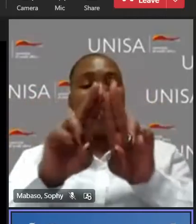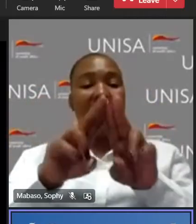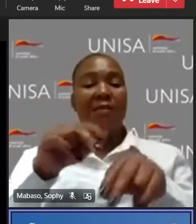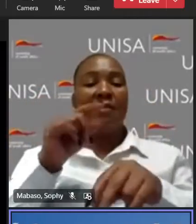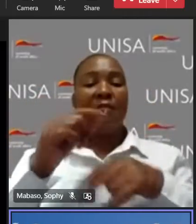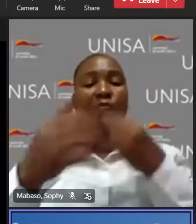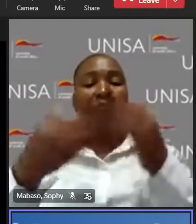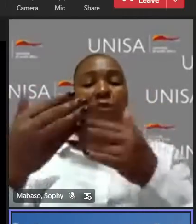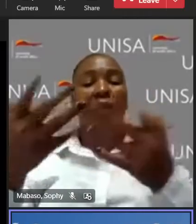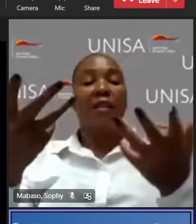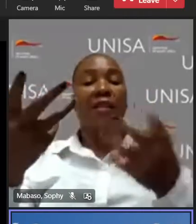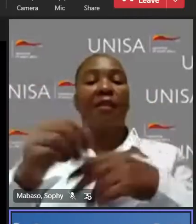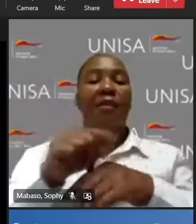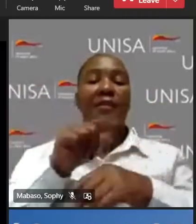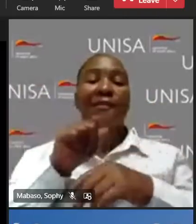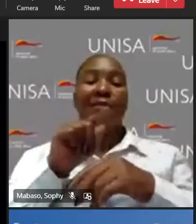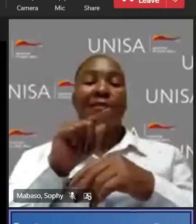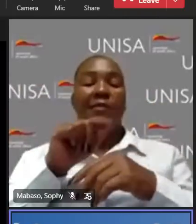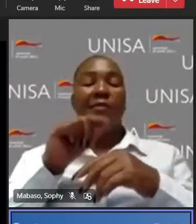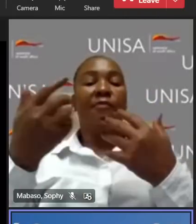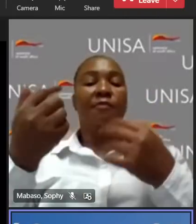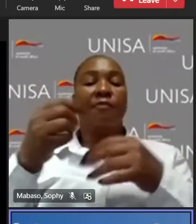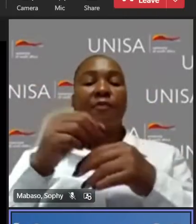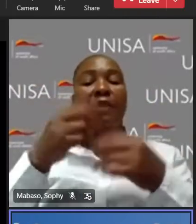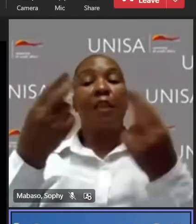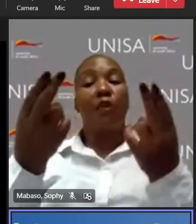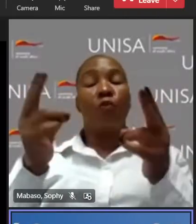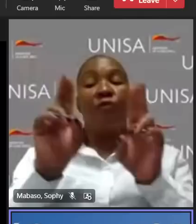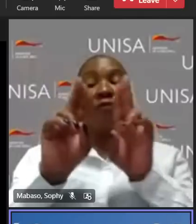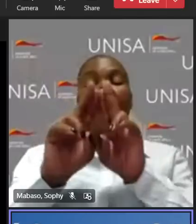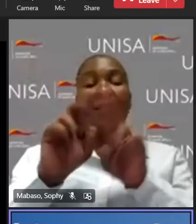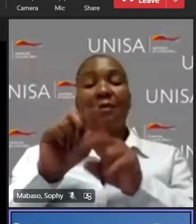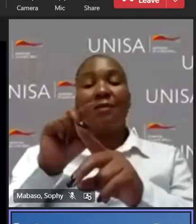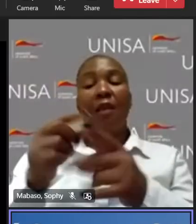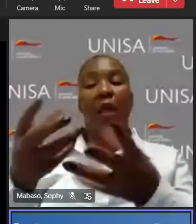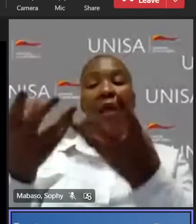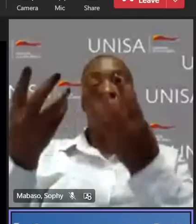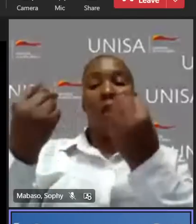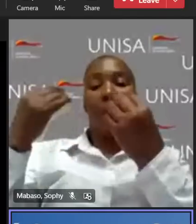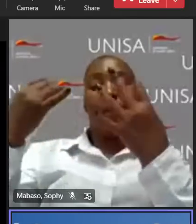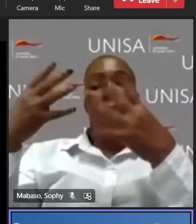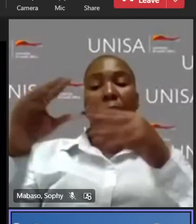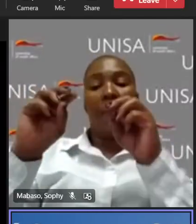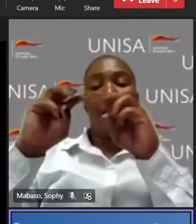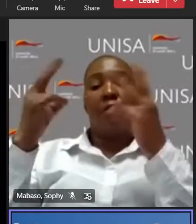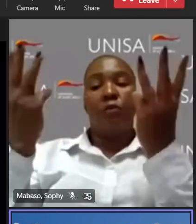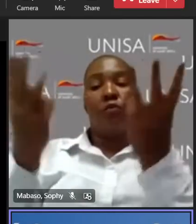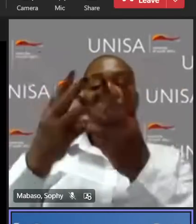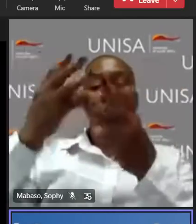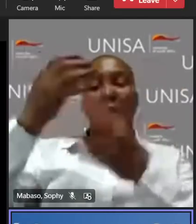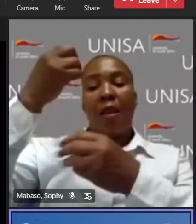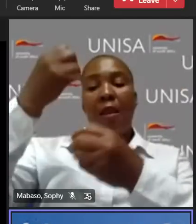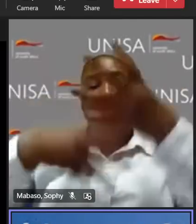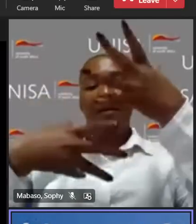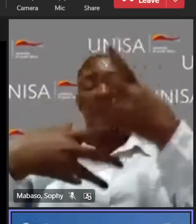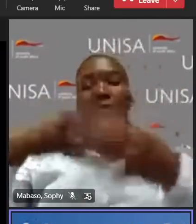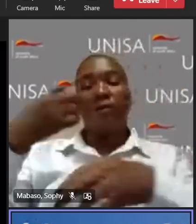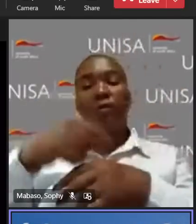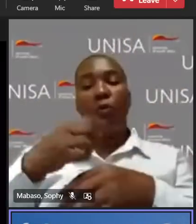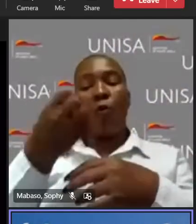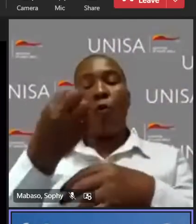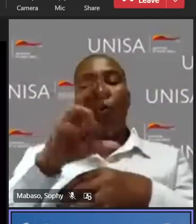on, the institution must have received the global list, or the